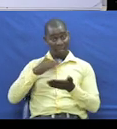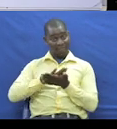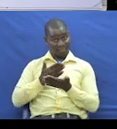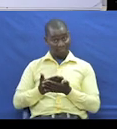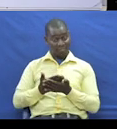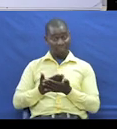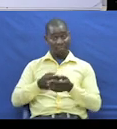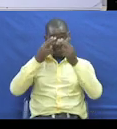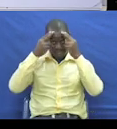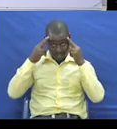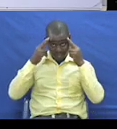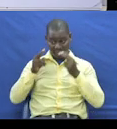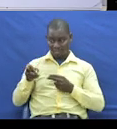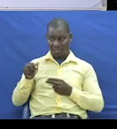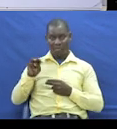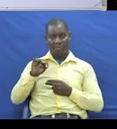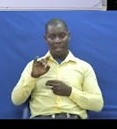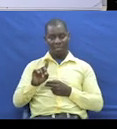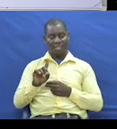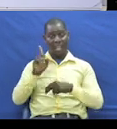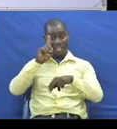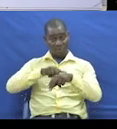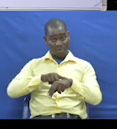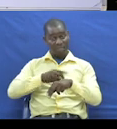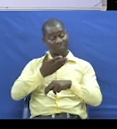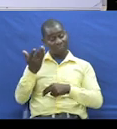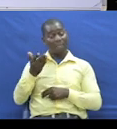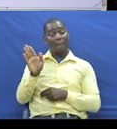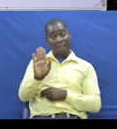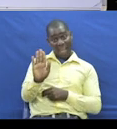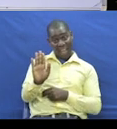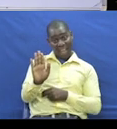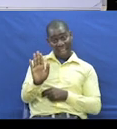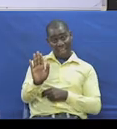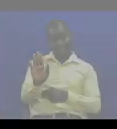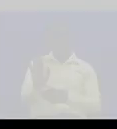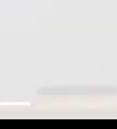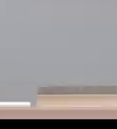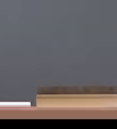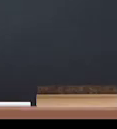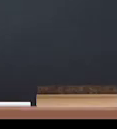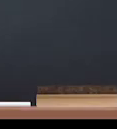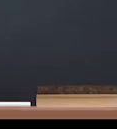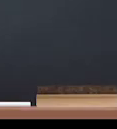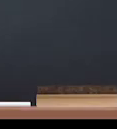name is Teacher Jafari. We are going to meet next period. Bye.